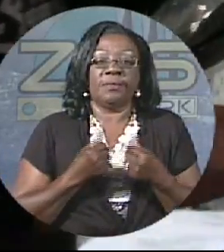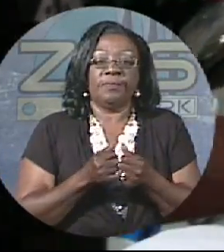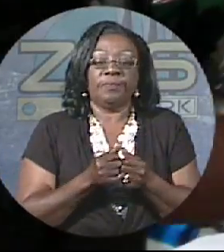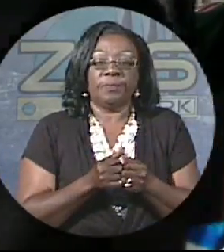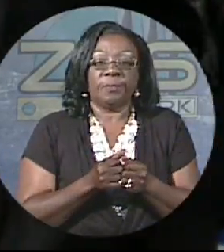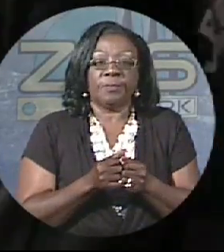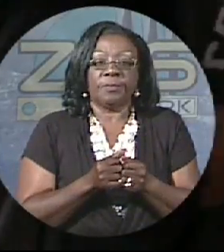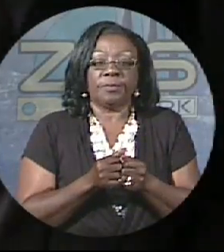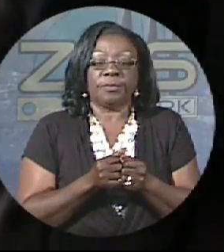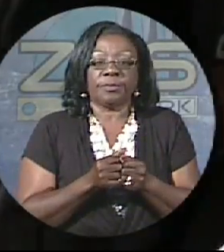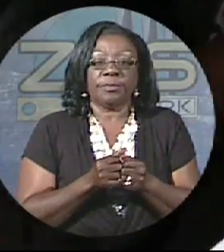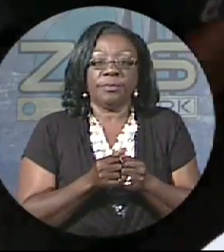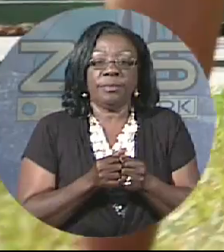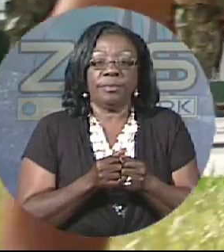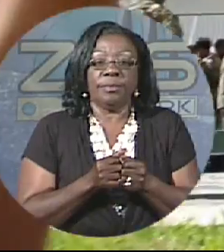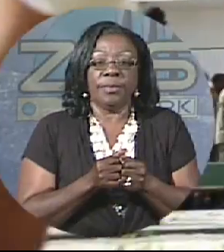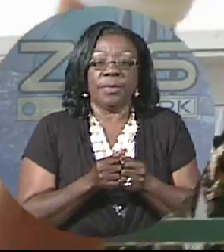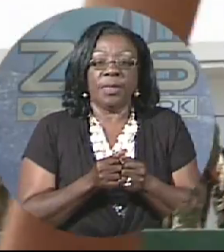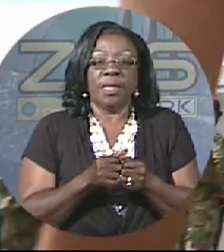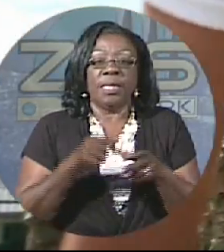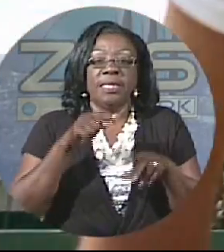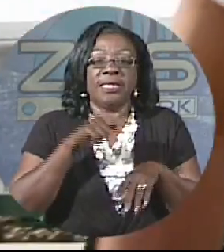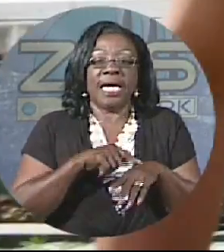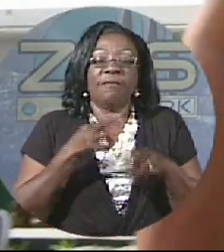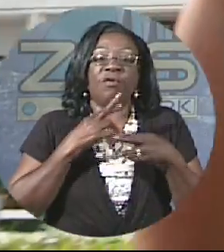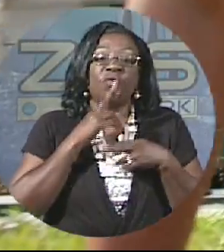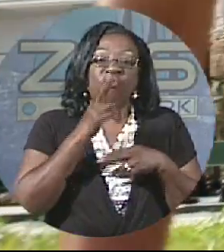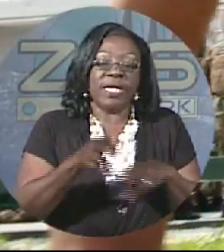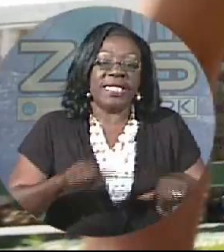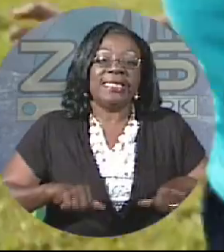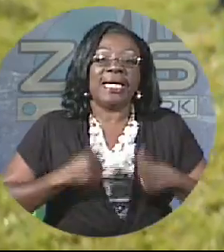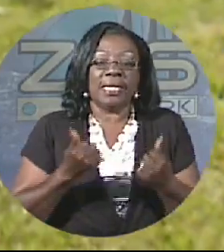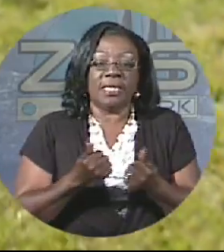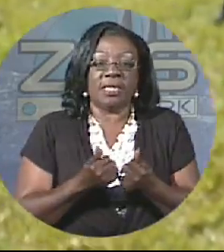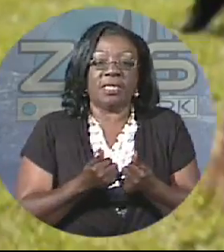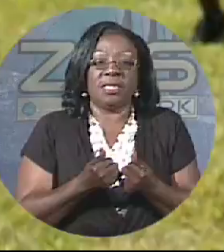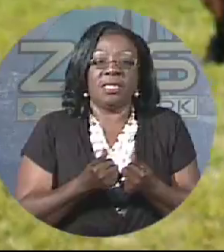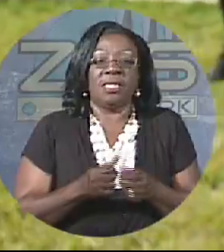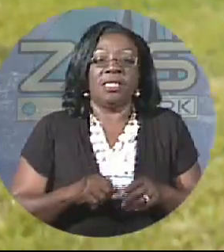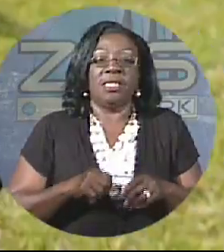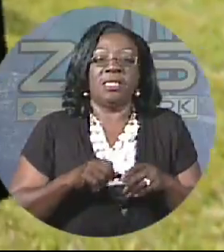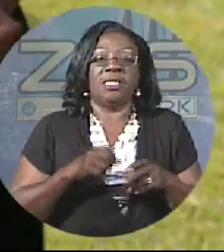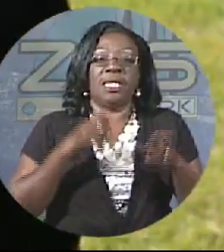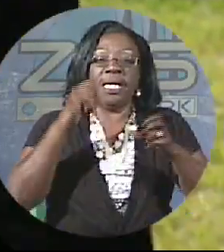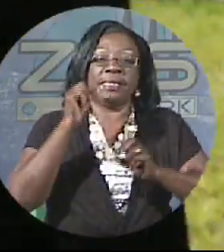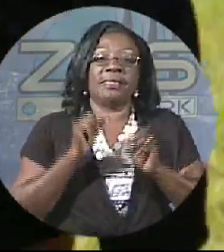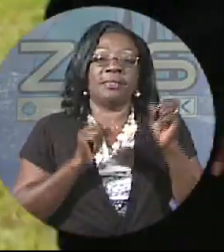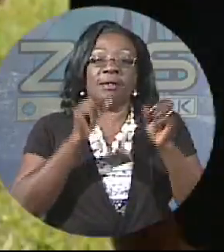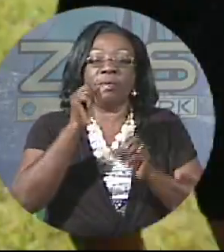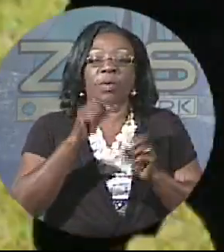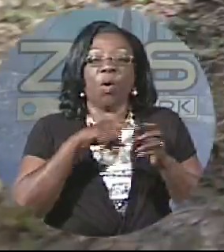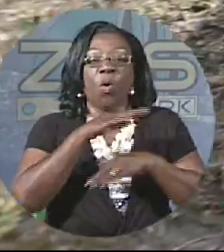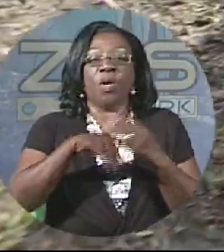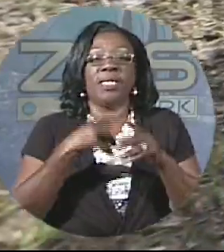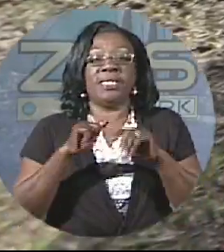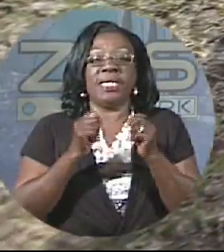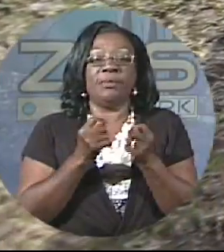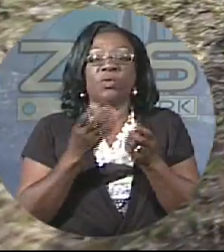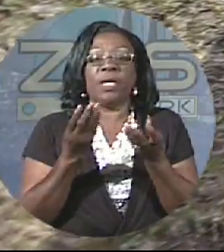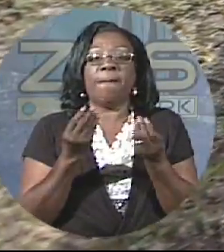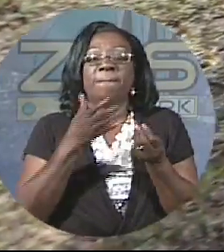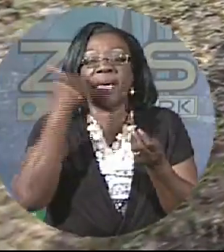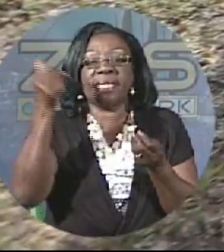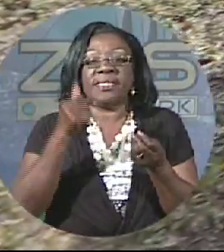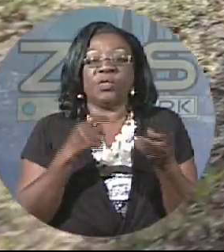PE gear and fatigues. Now time for the real challenge, the obstacle course where all teams do their best to complete. Petty